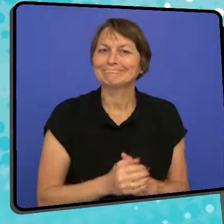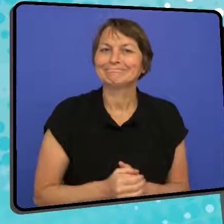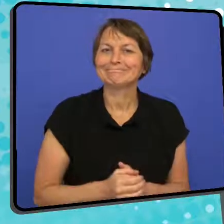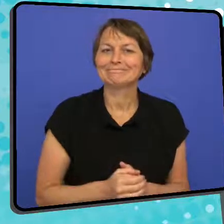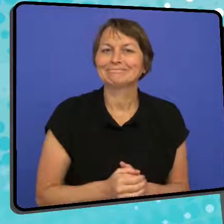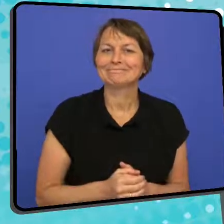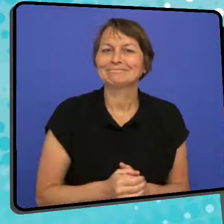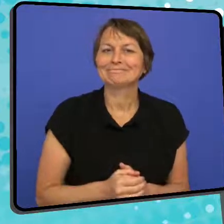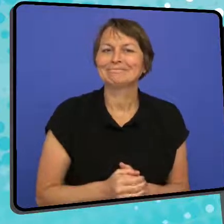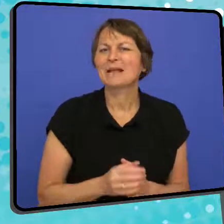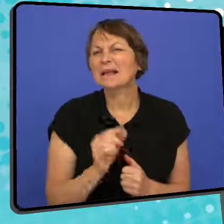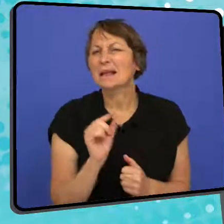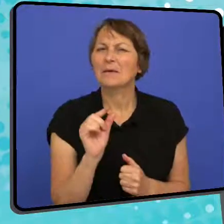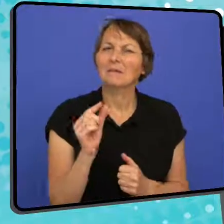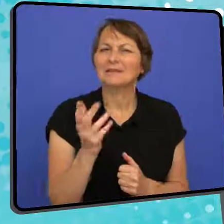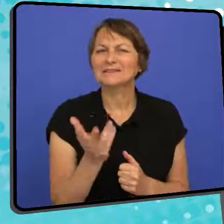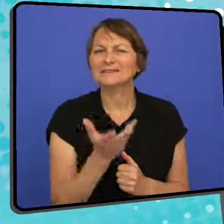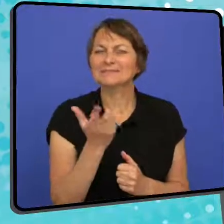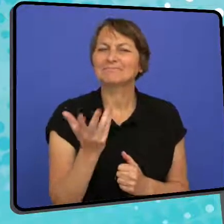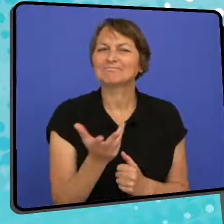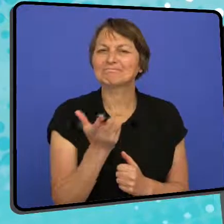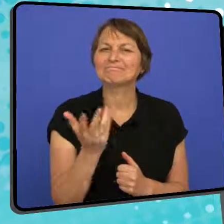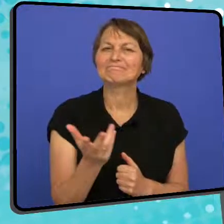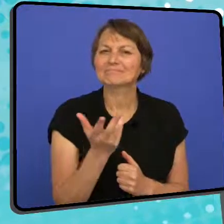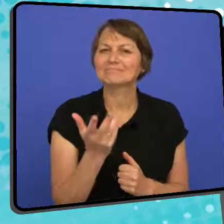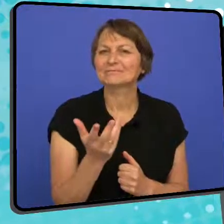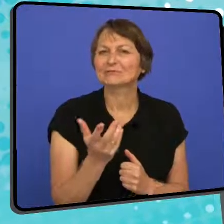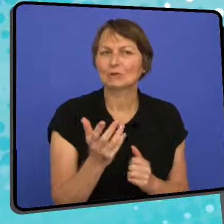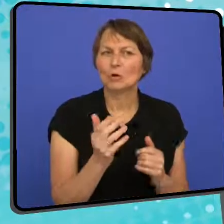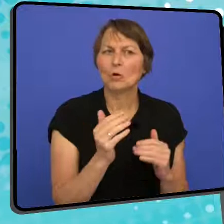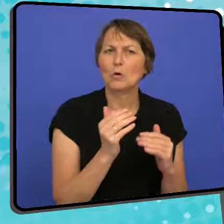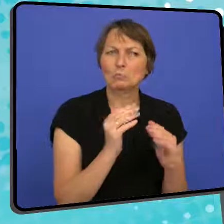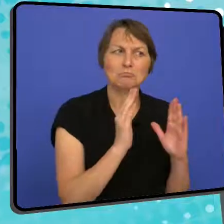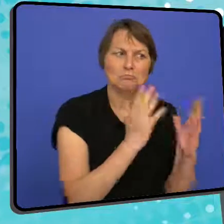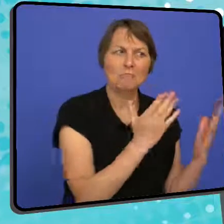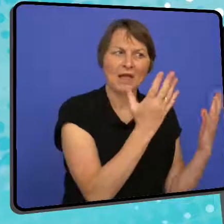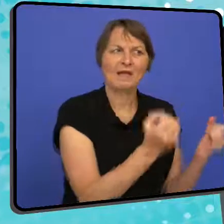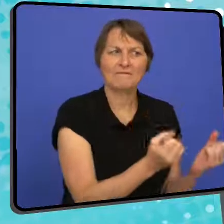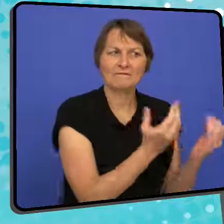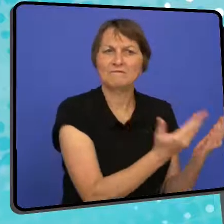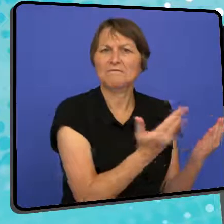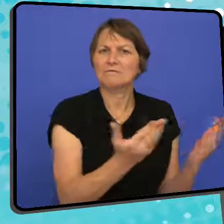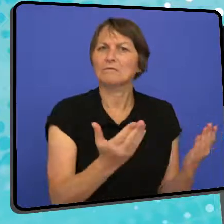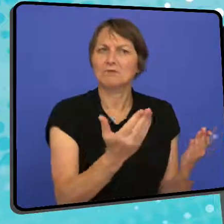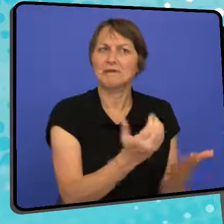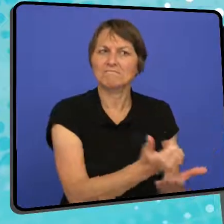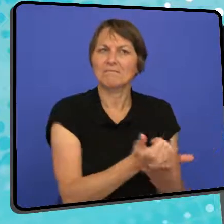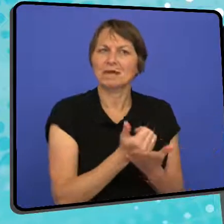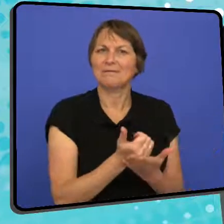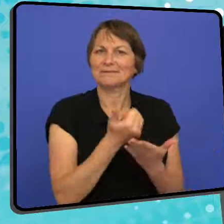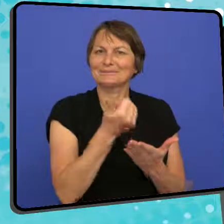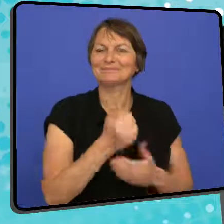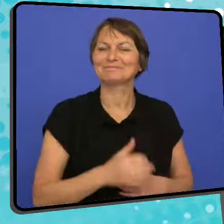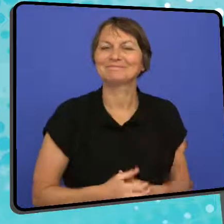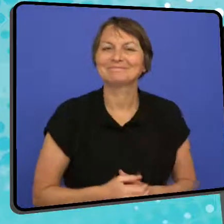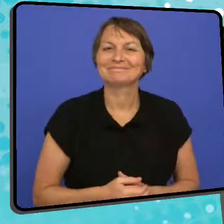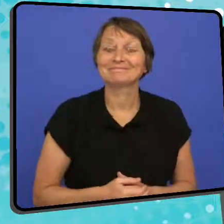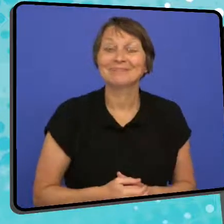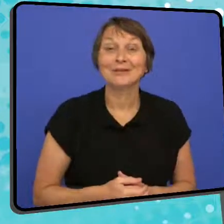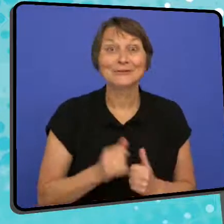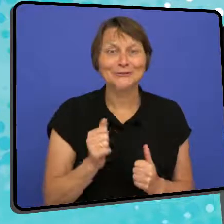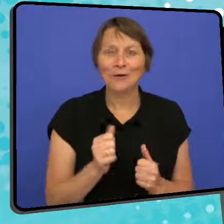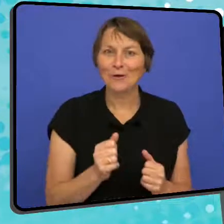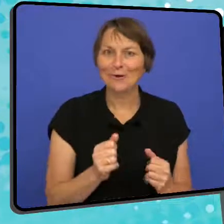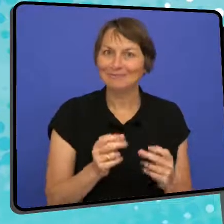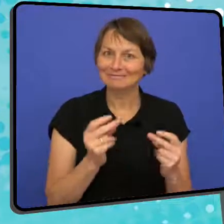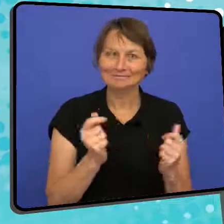Yeah. Always the bit, the every package is something that's going to be useful. But you survived the quick fire